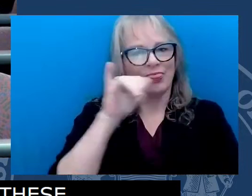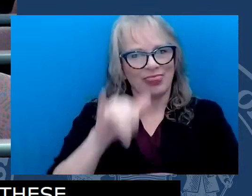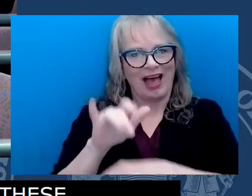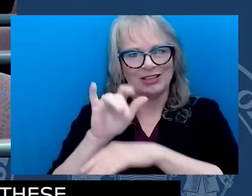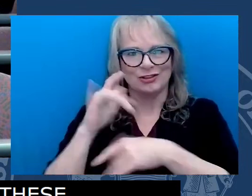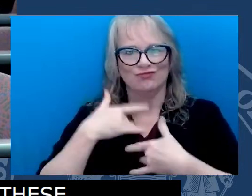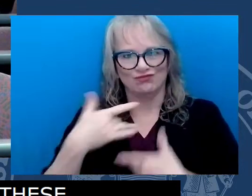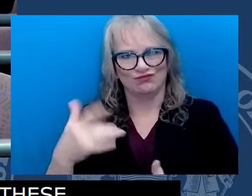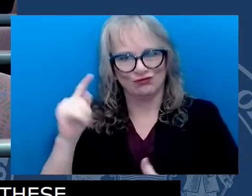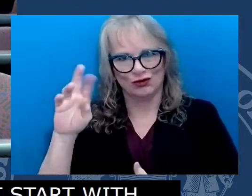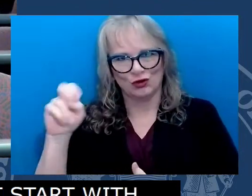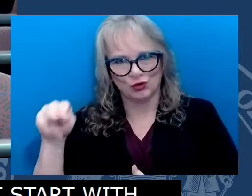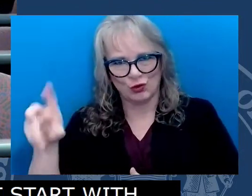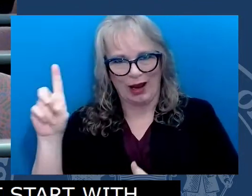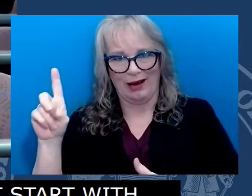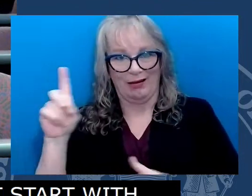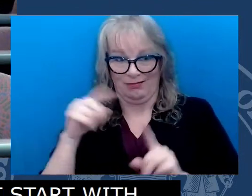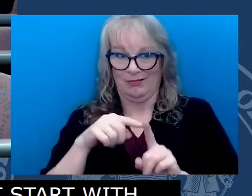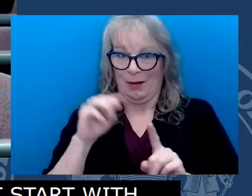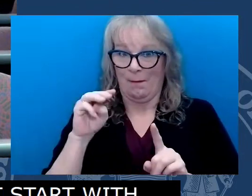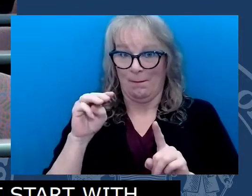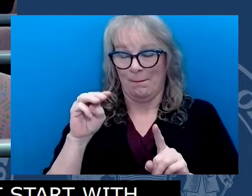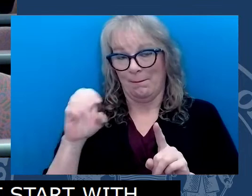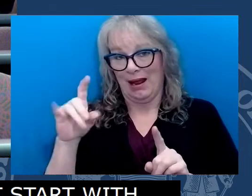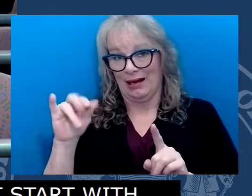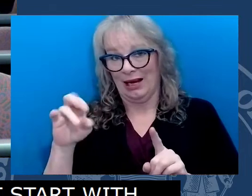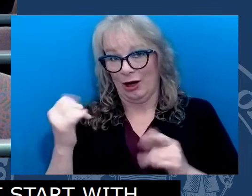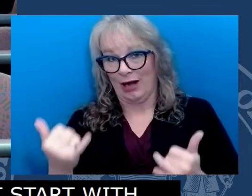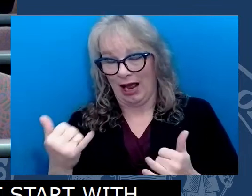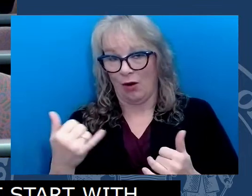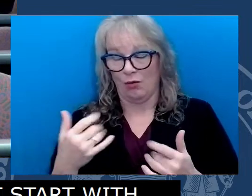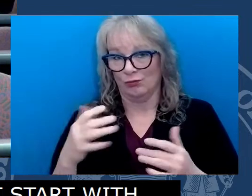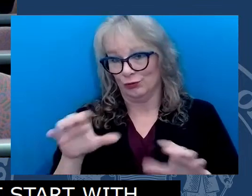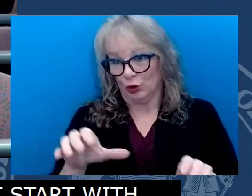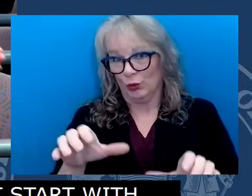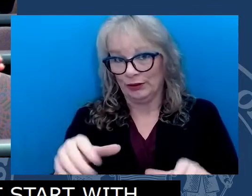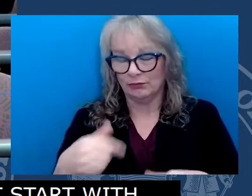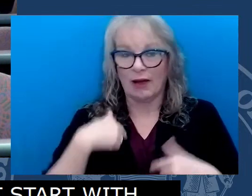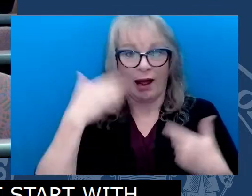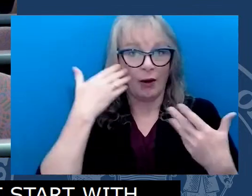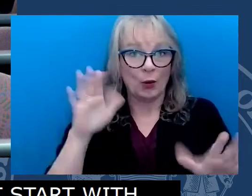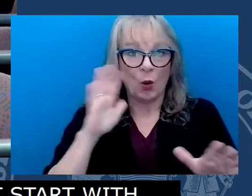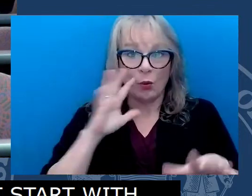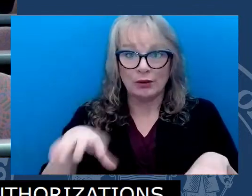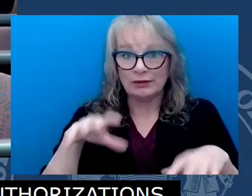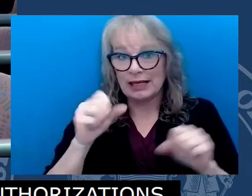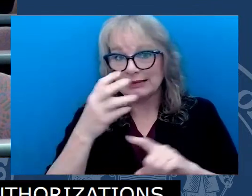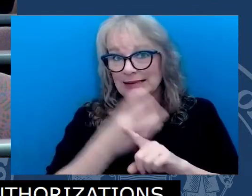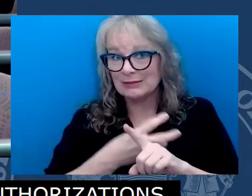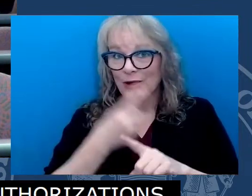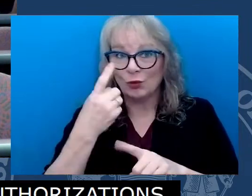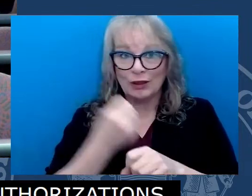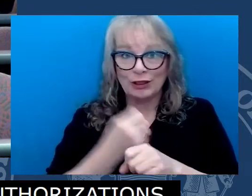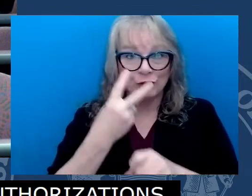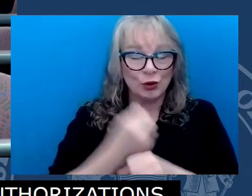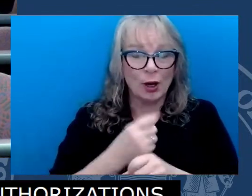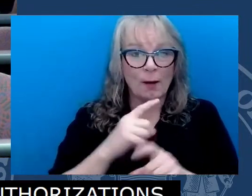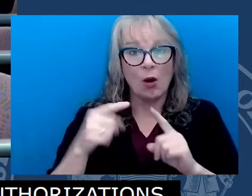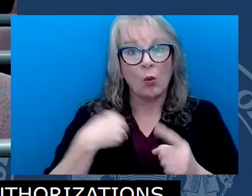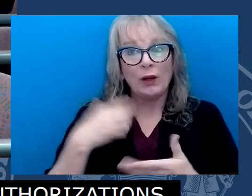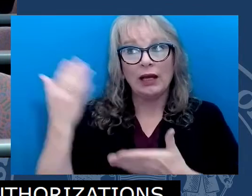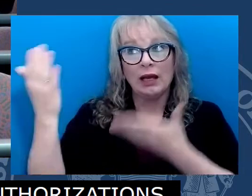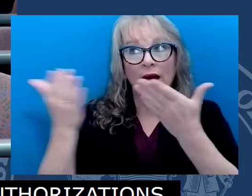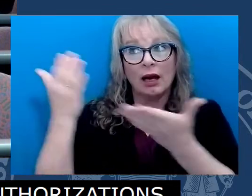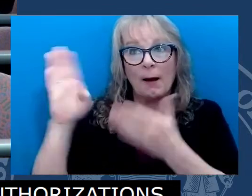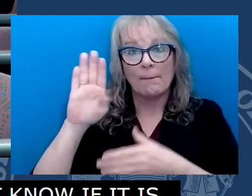taking. I don't know if it's going to be 6 months or a year or 2 years, but when we go out to bid for a Medicare supplement plan, there is a very